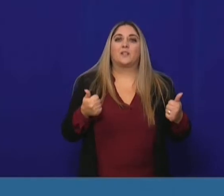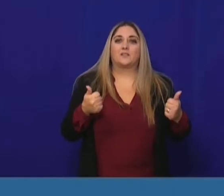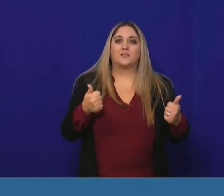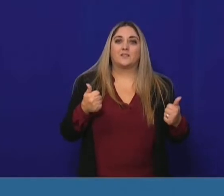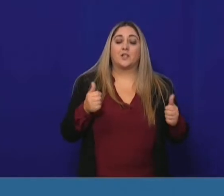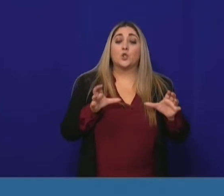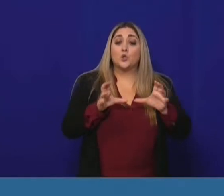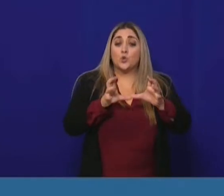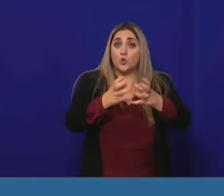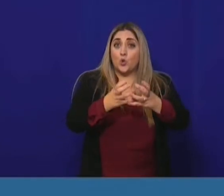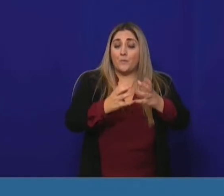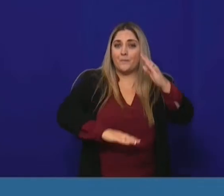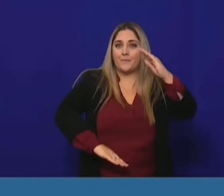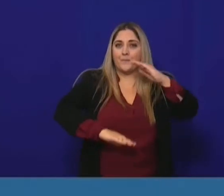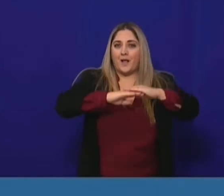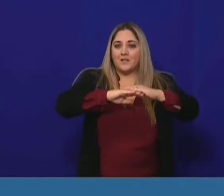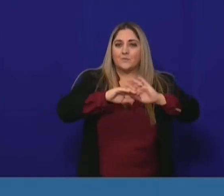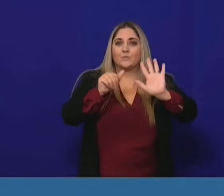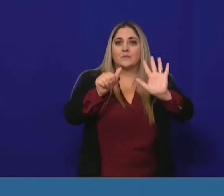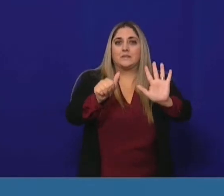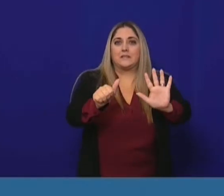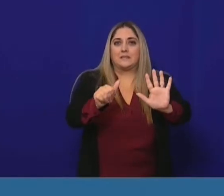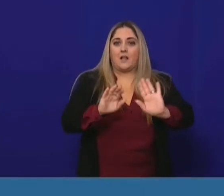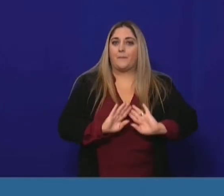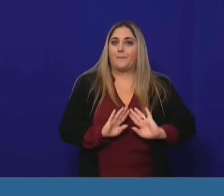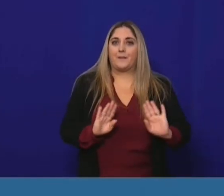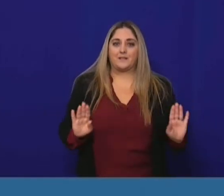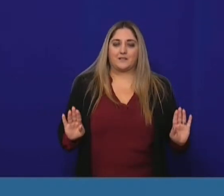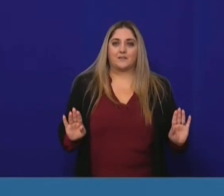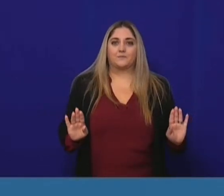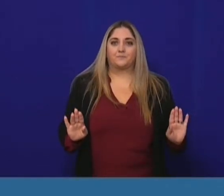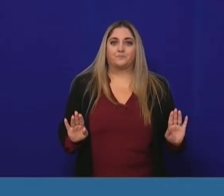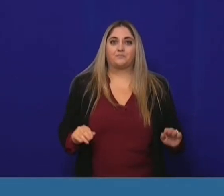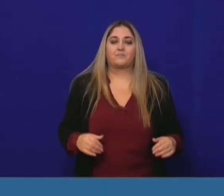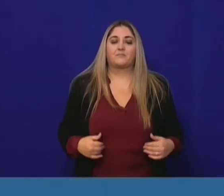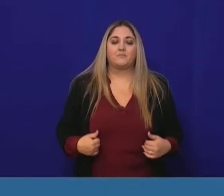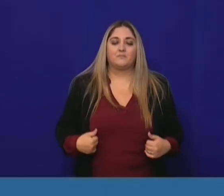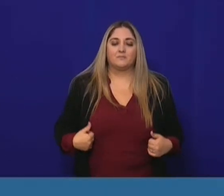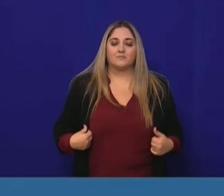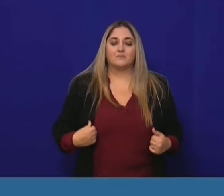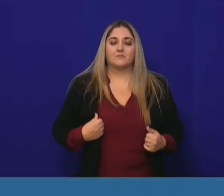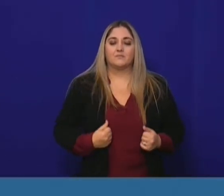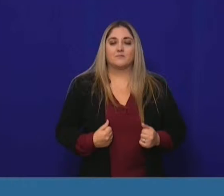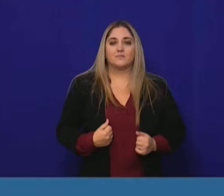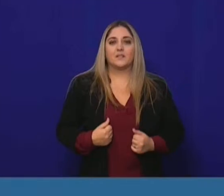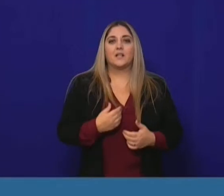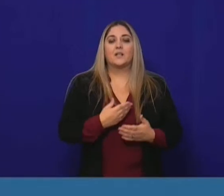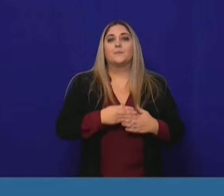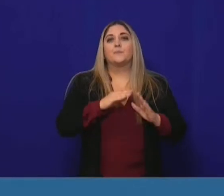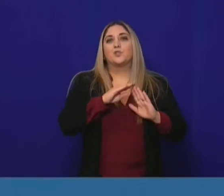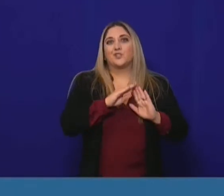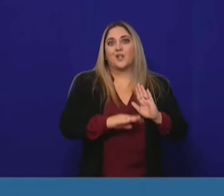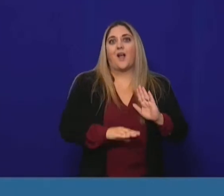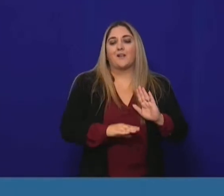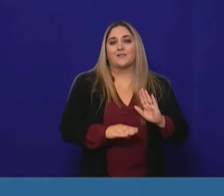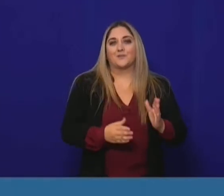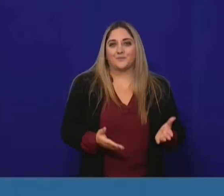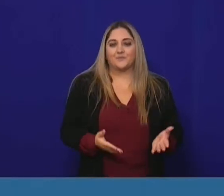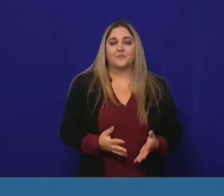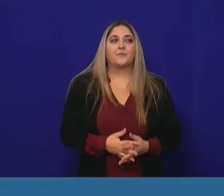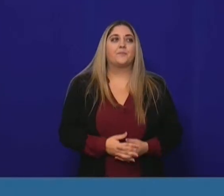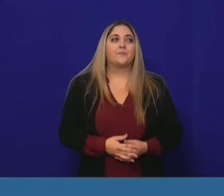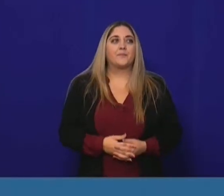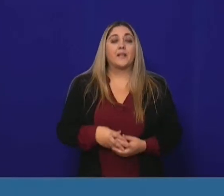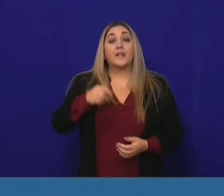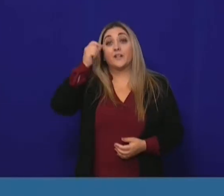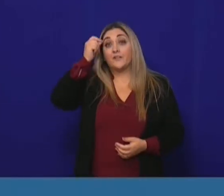minn 6 persuni barra li jkunu qegħdin jiltaqgħu ma' xulxin ħalli jekk dejjem innaqsu din il-firxa.